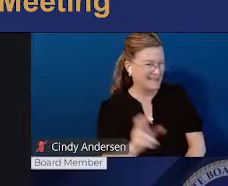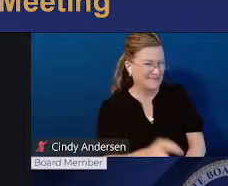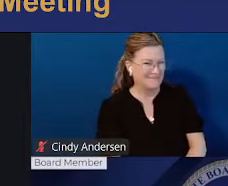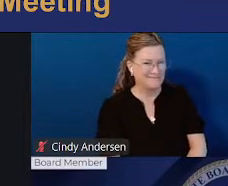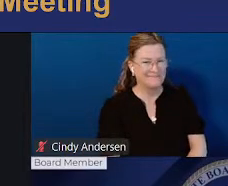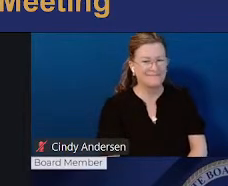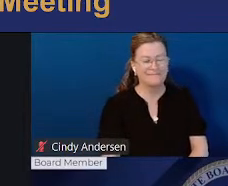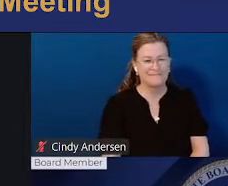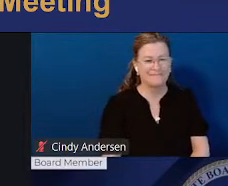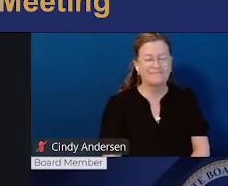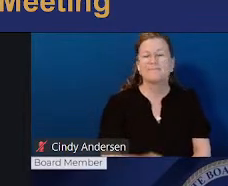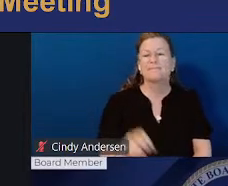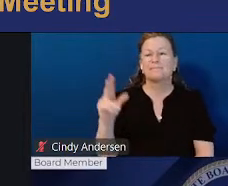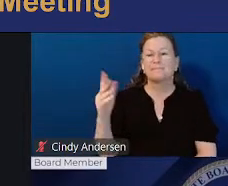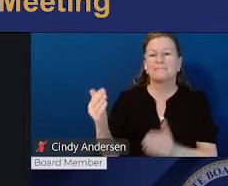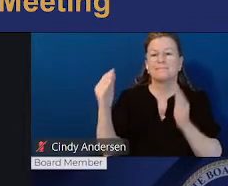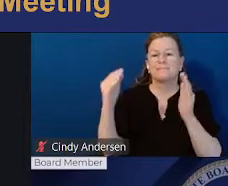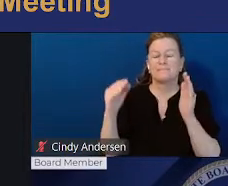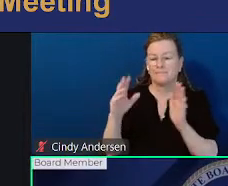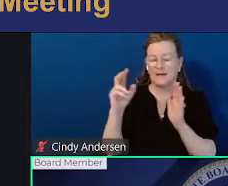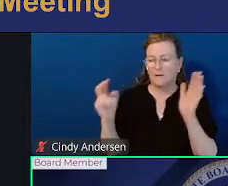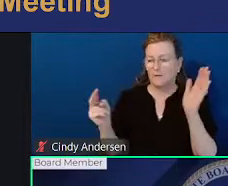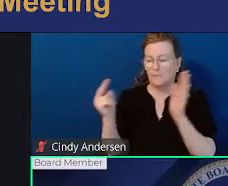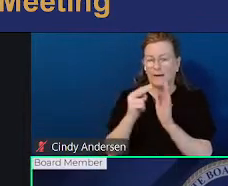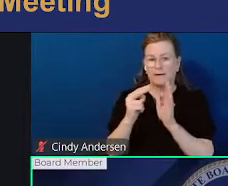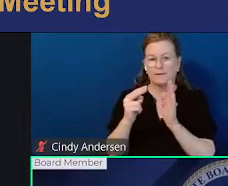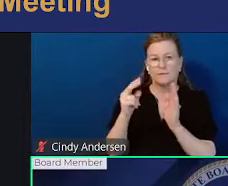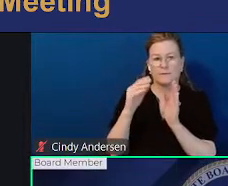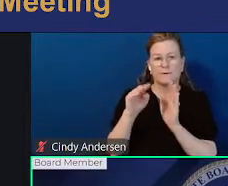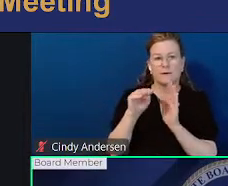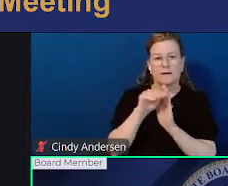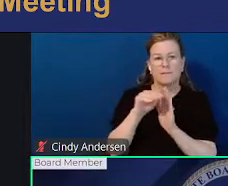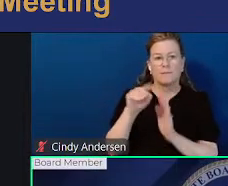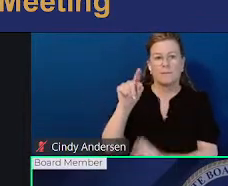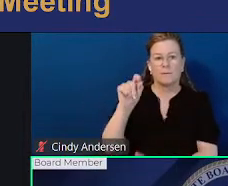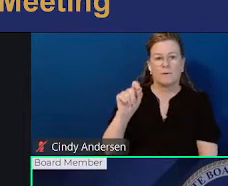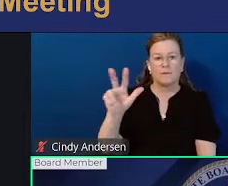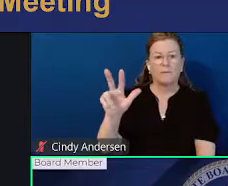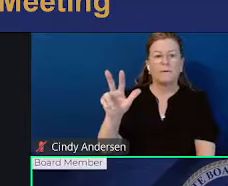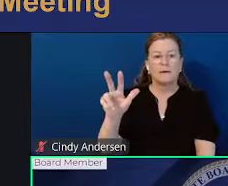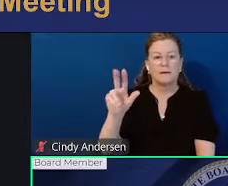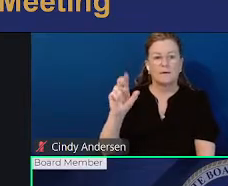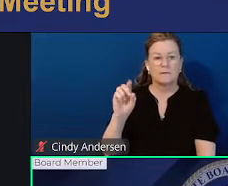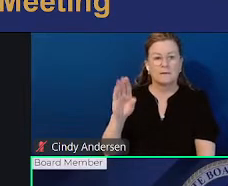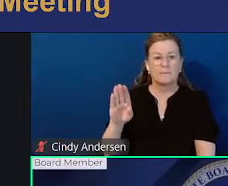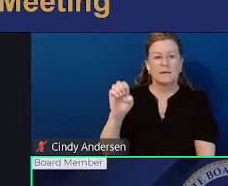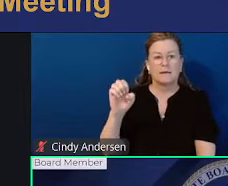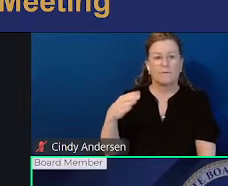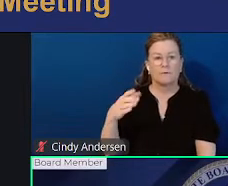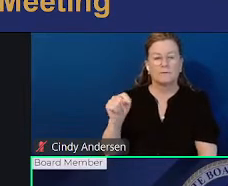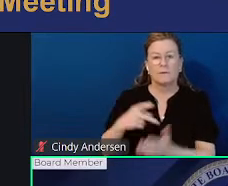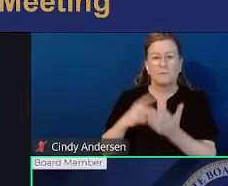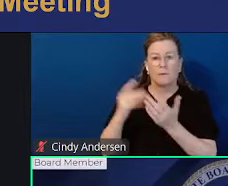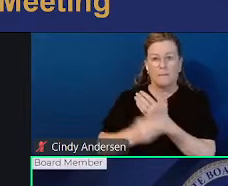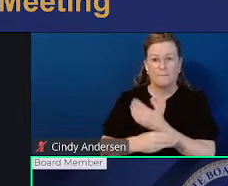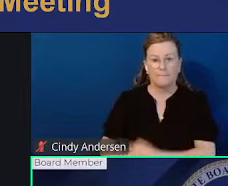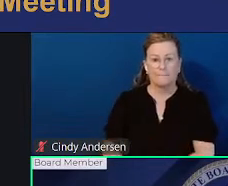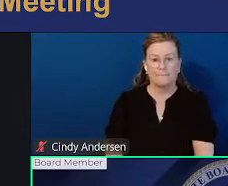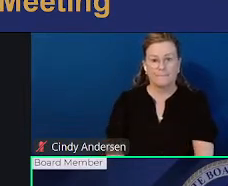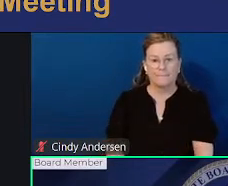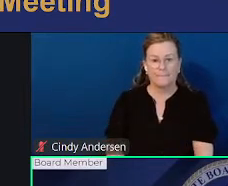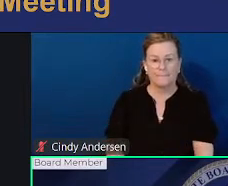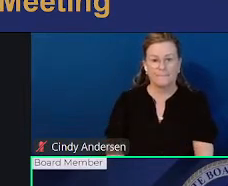Yes. All right, let's move back to item 1.3, USDB enrichment program.